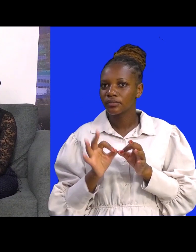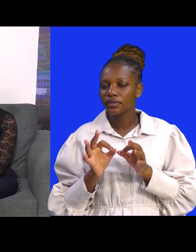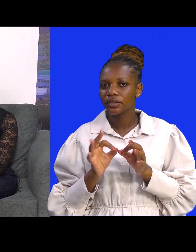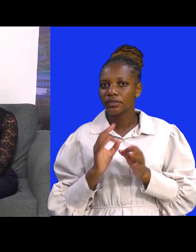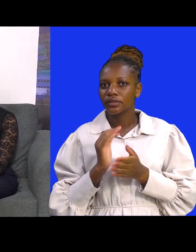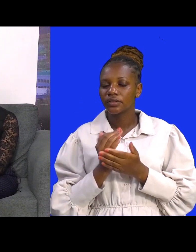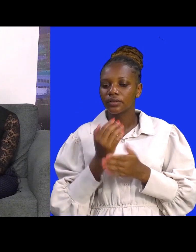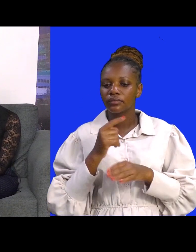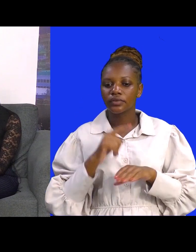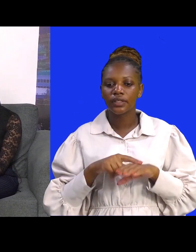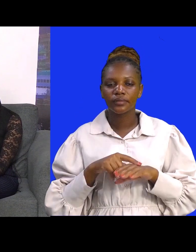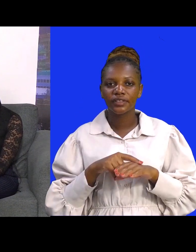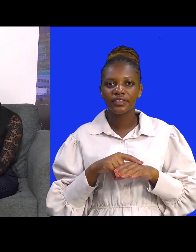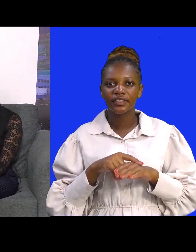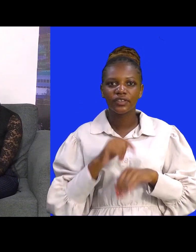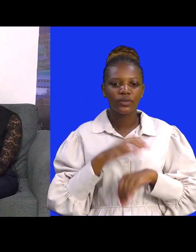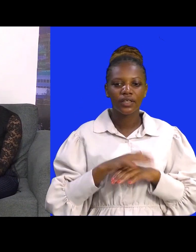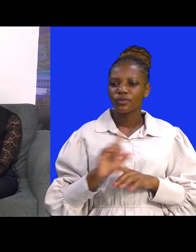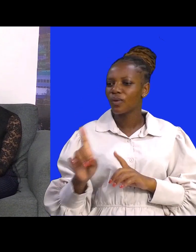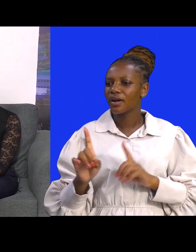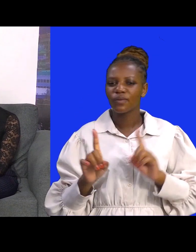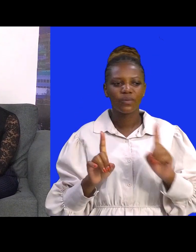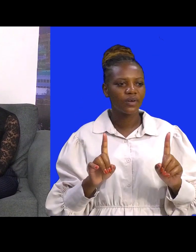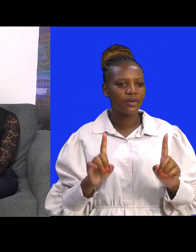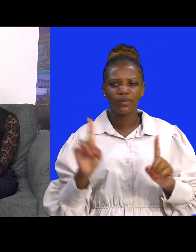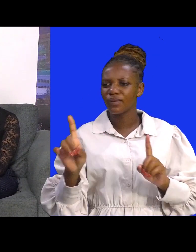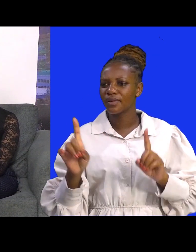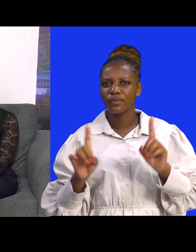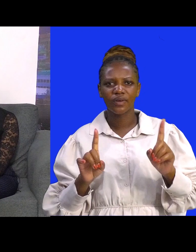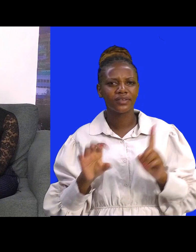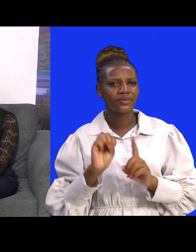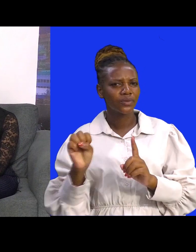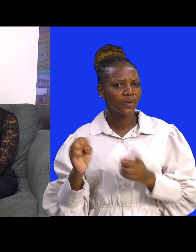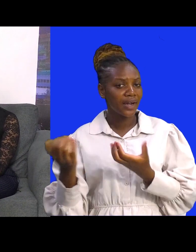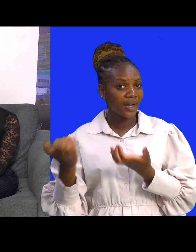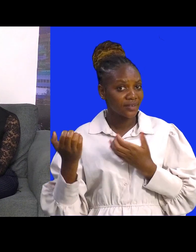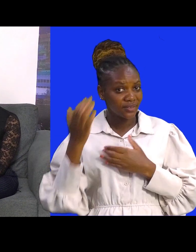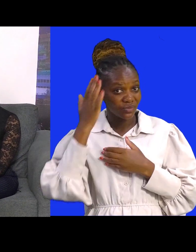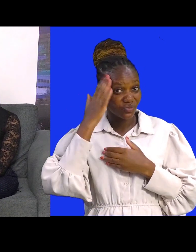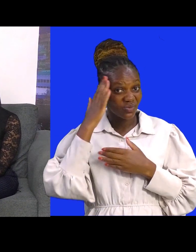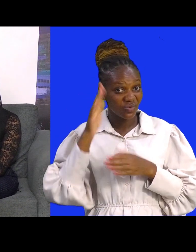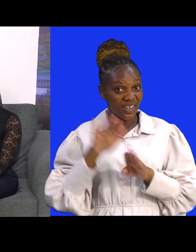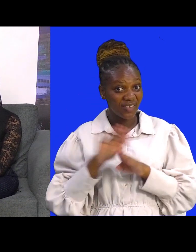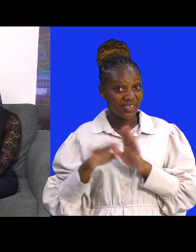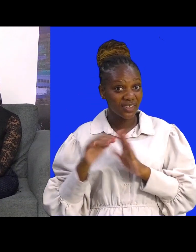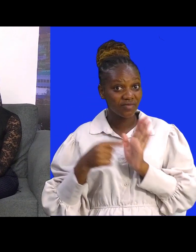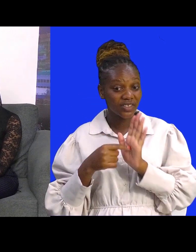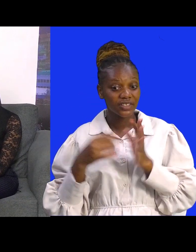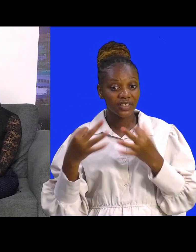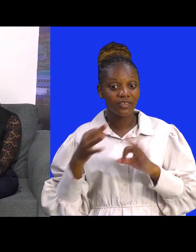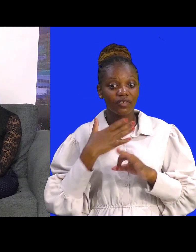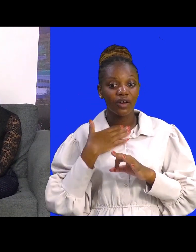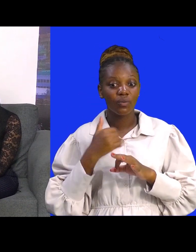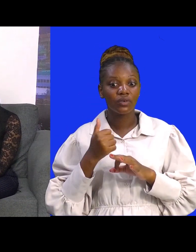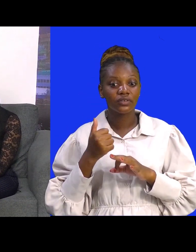interpretation, sometimes one sign is equals to one word. So, do I need to know, like, if I